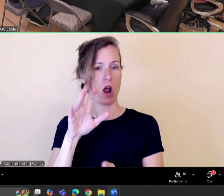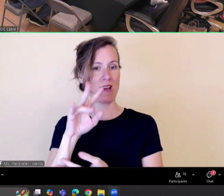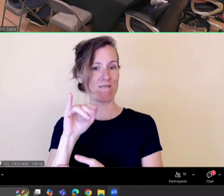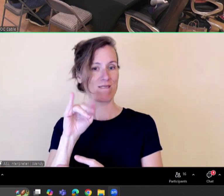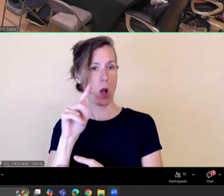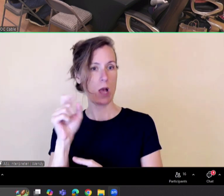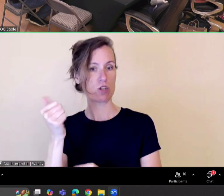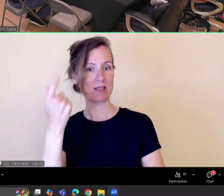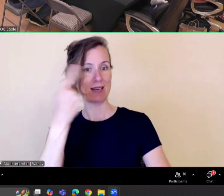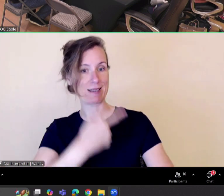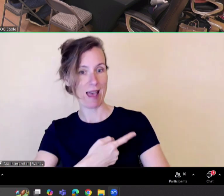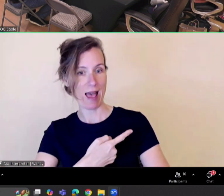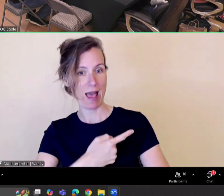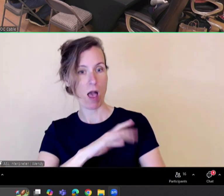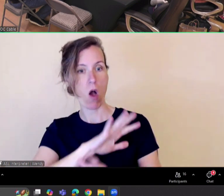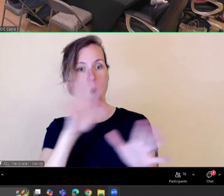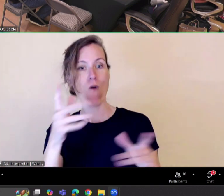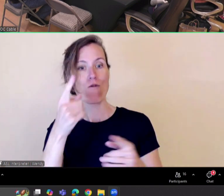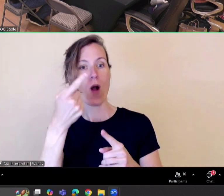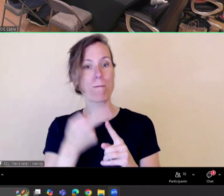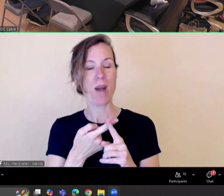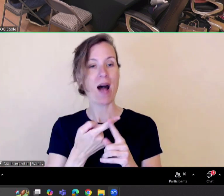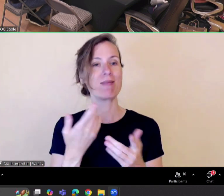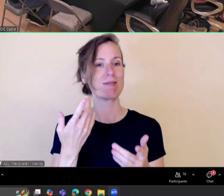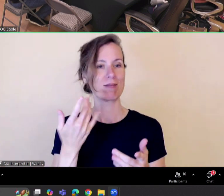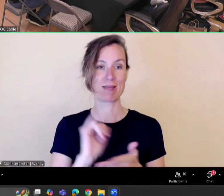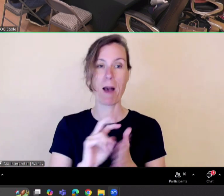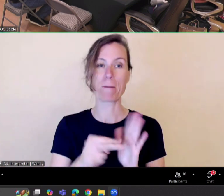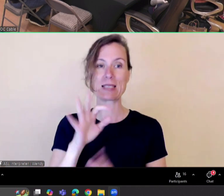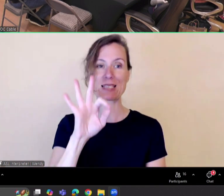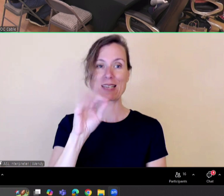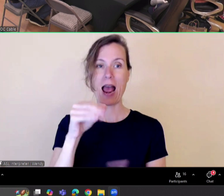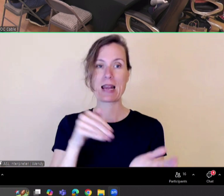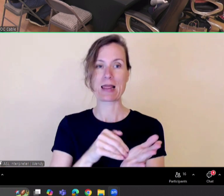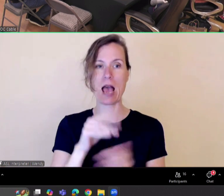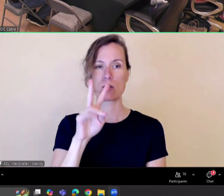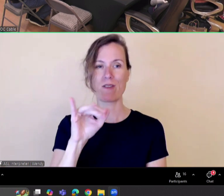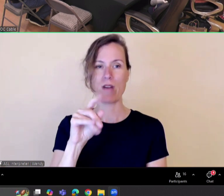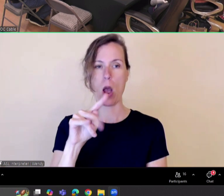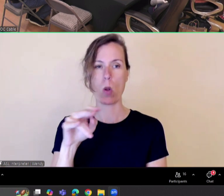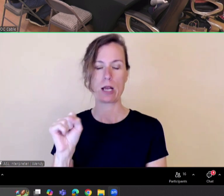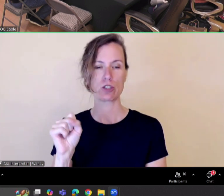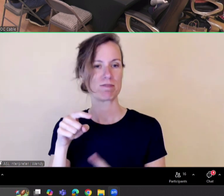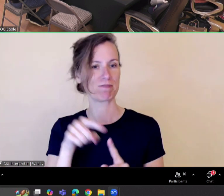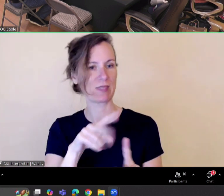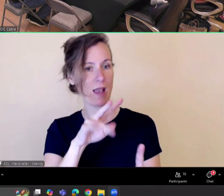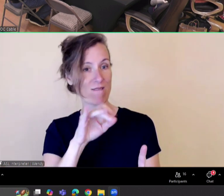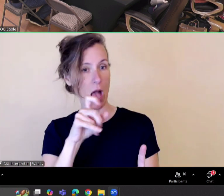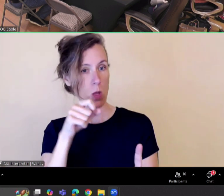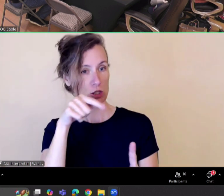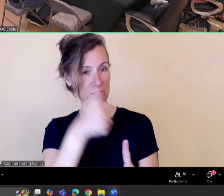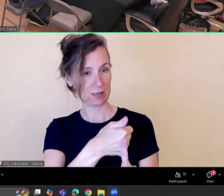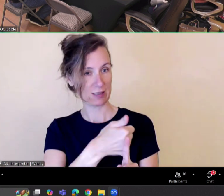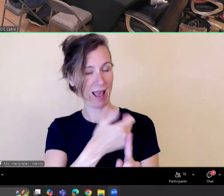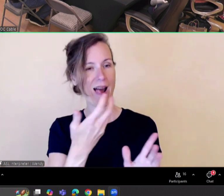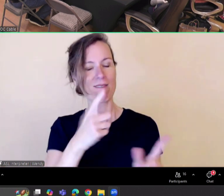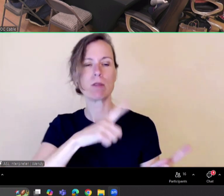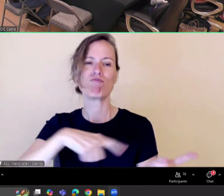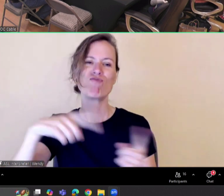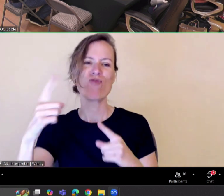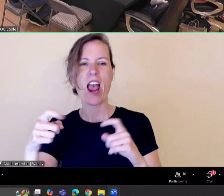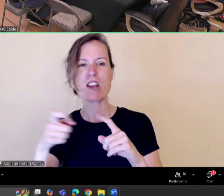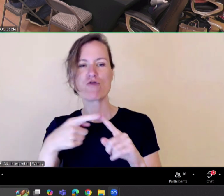So, and those violations range from kind of low, medium to high, if you will, right? So a low is going to be somebody that is kind of a California stop,